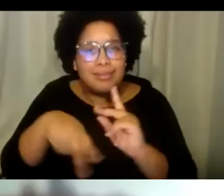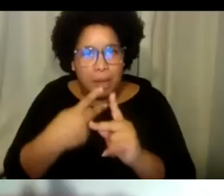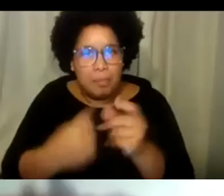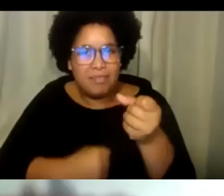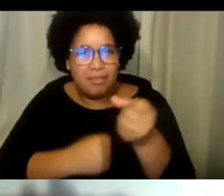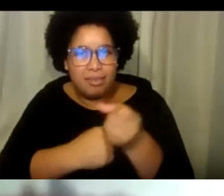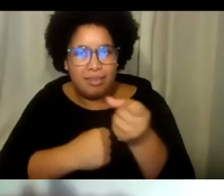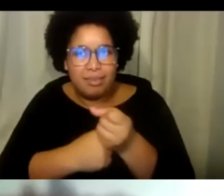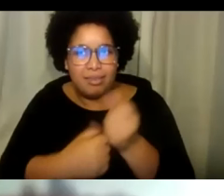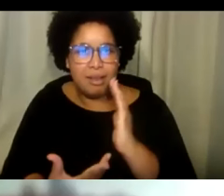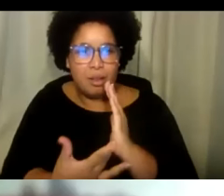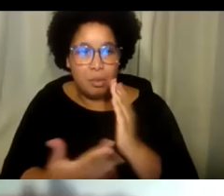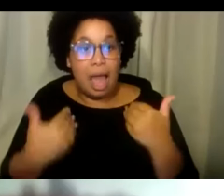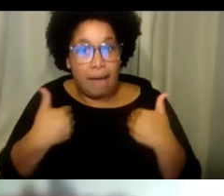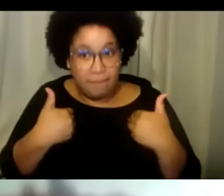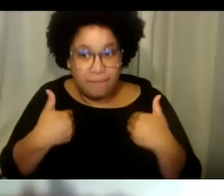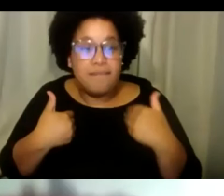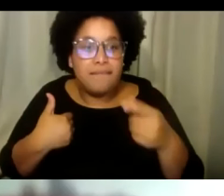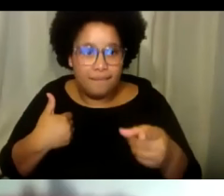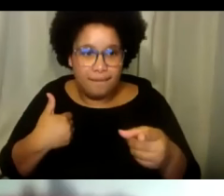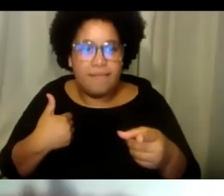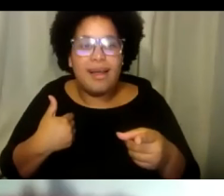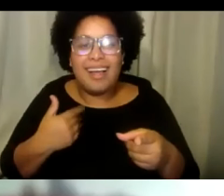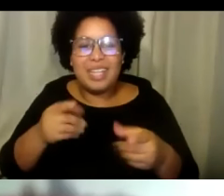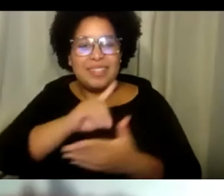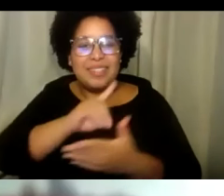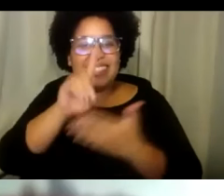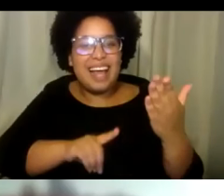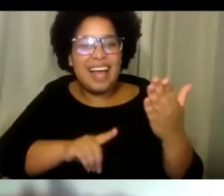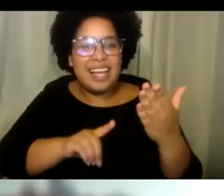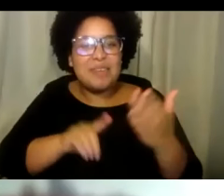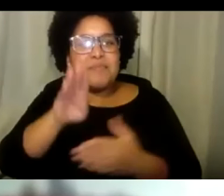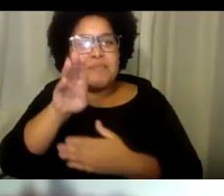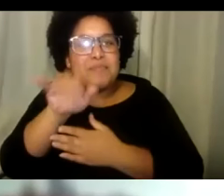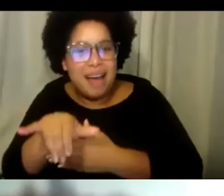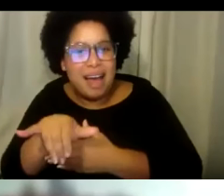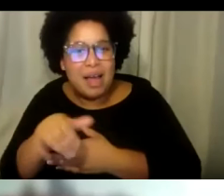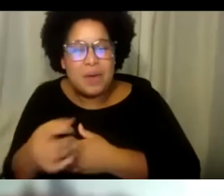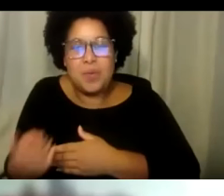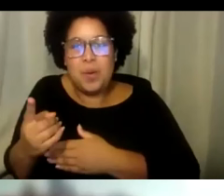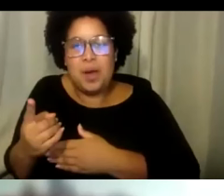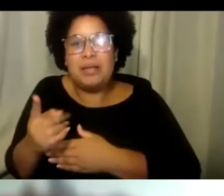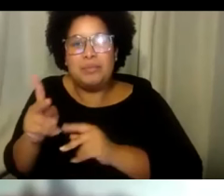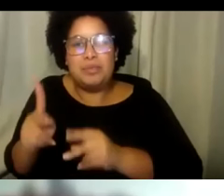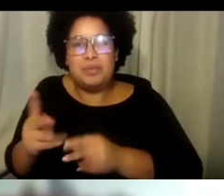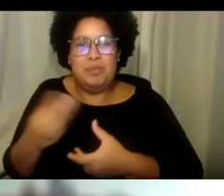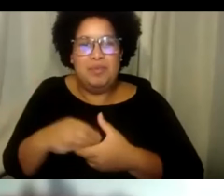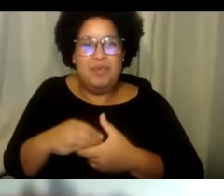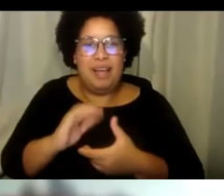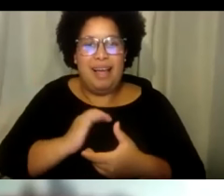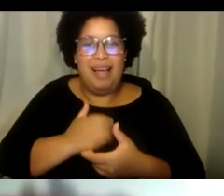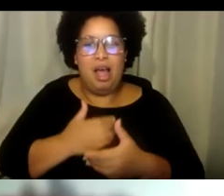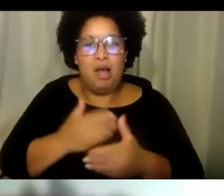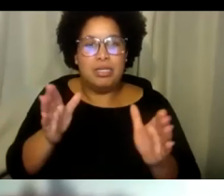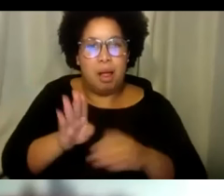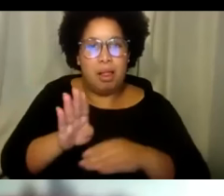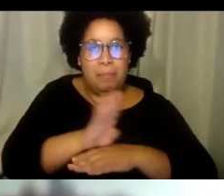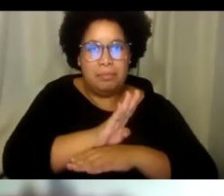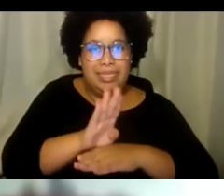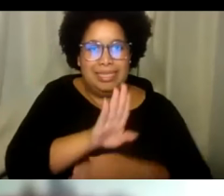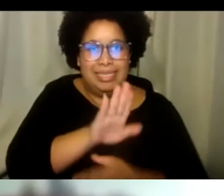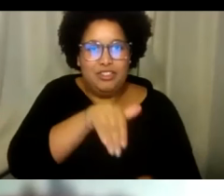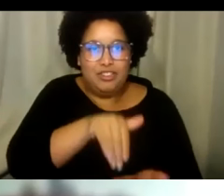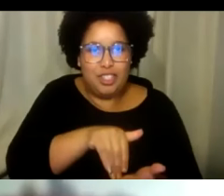we have these flip books that were actually designed by one of our participants in our small business center